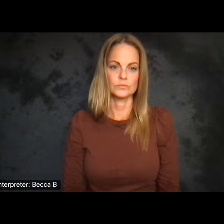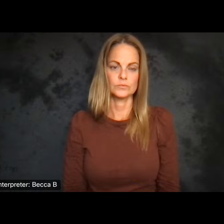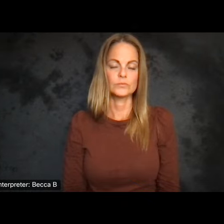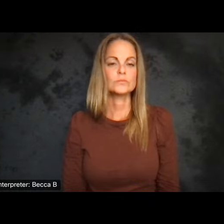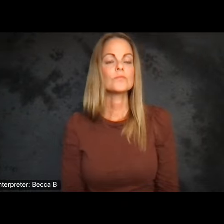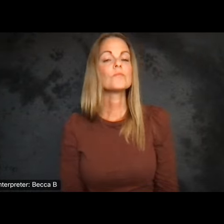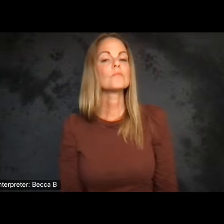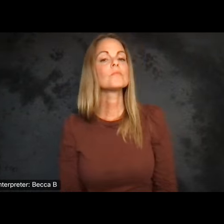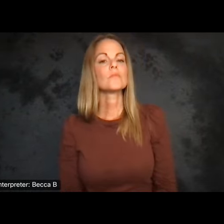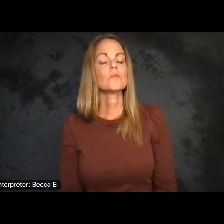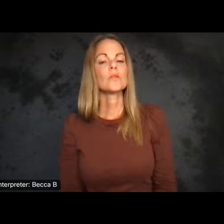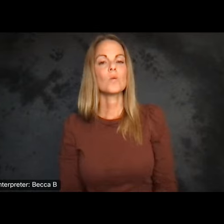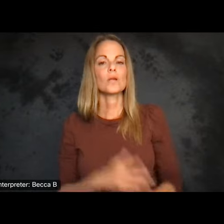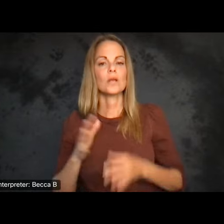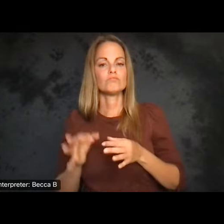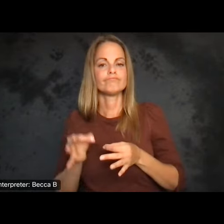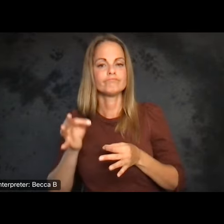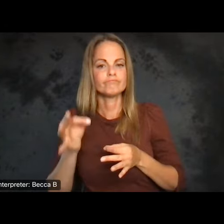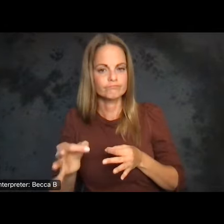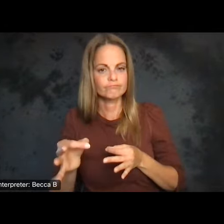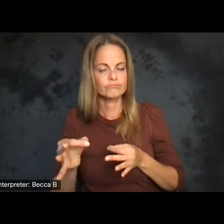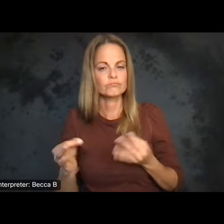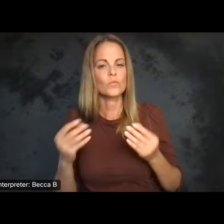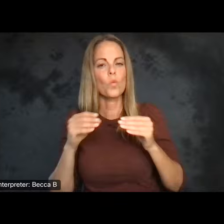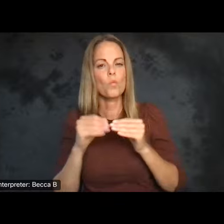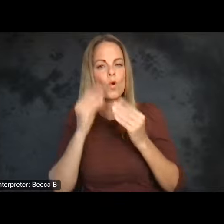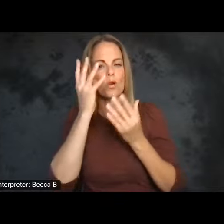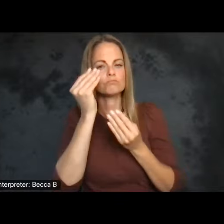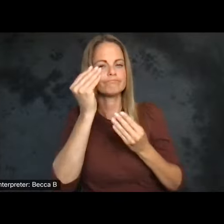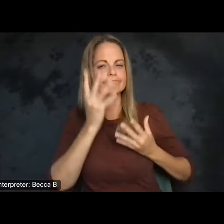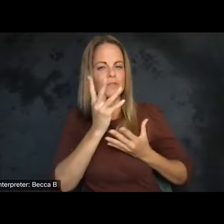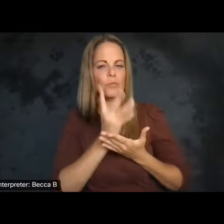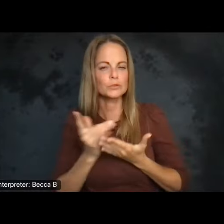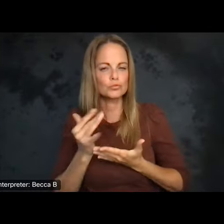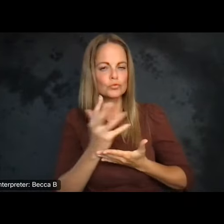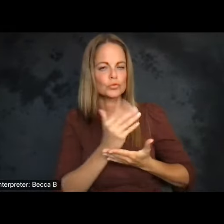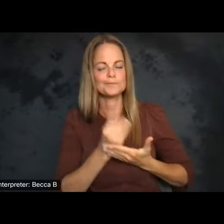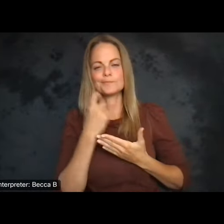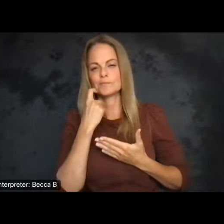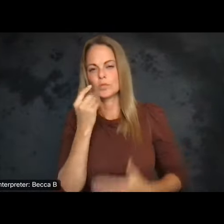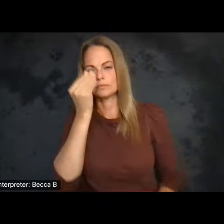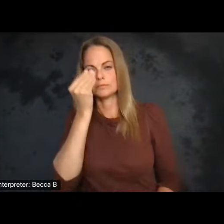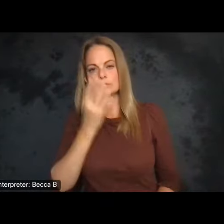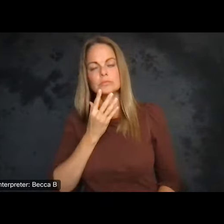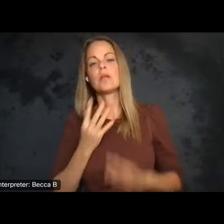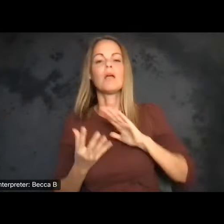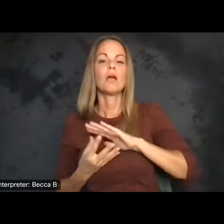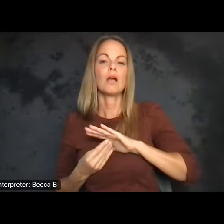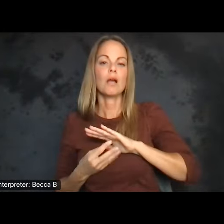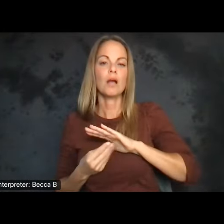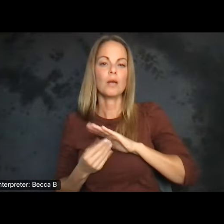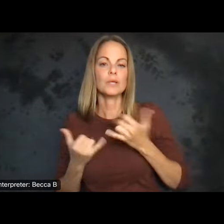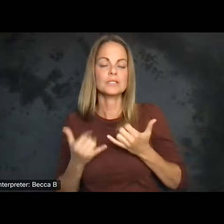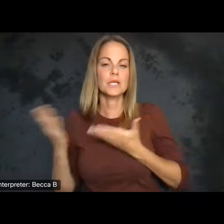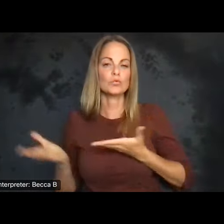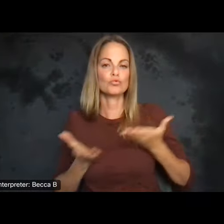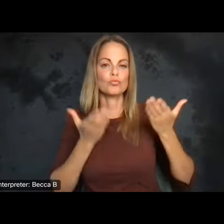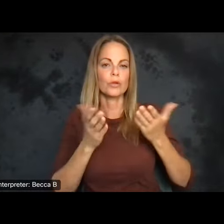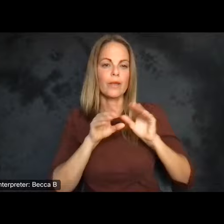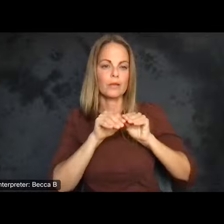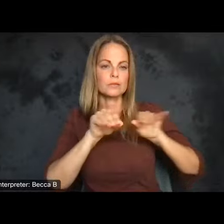We're going to defer it until we get a little more information. I was just told that copies are being made to bring up and distribute,